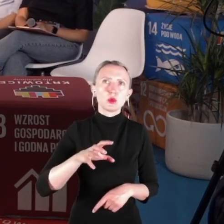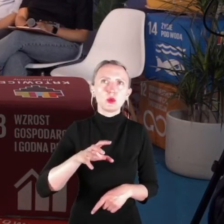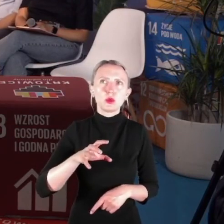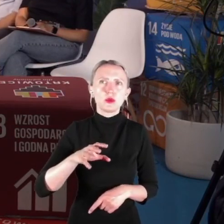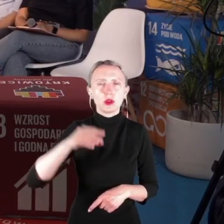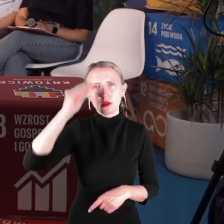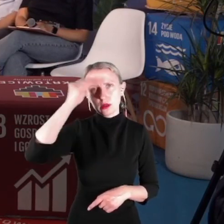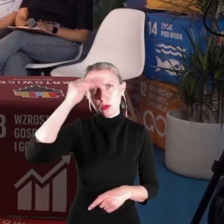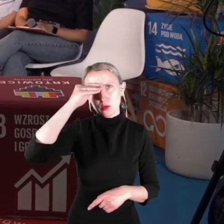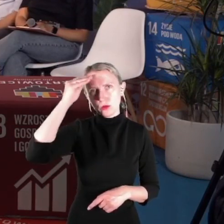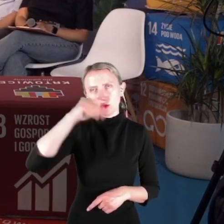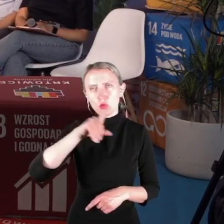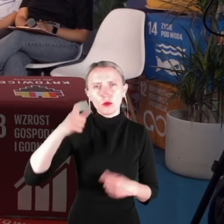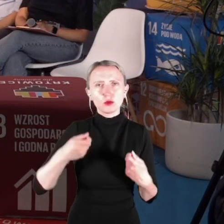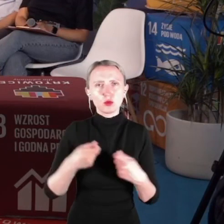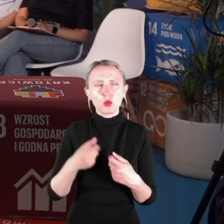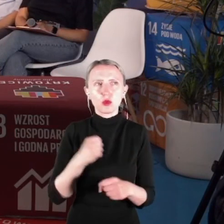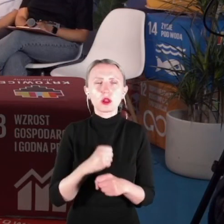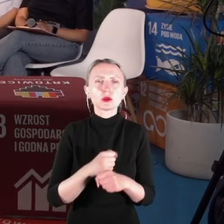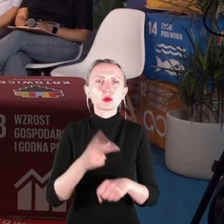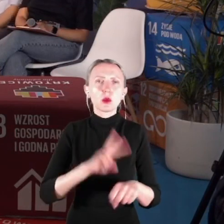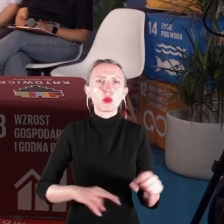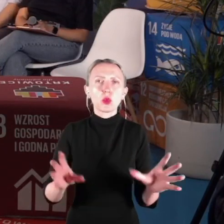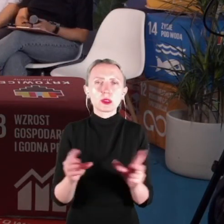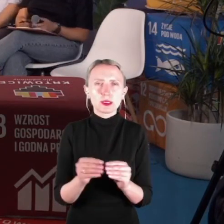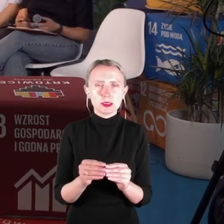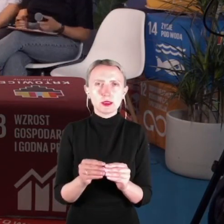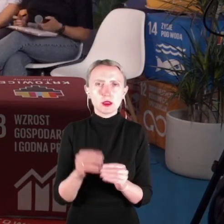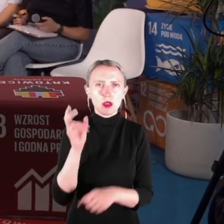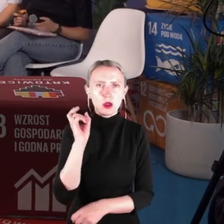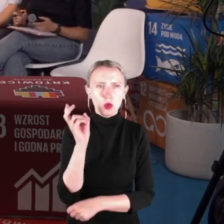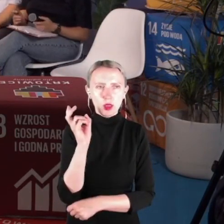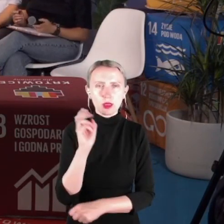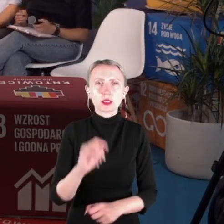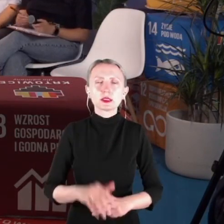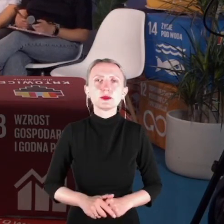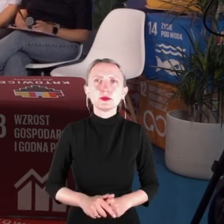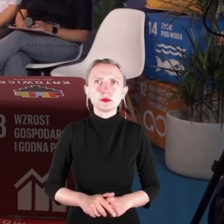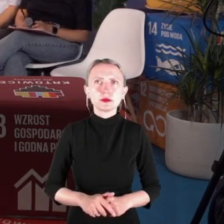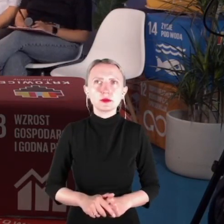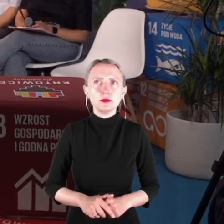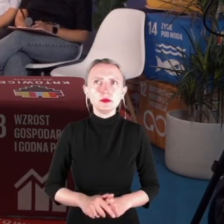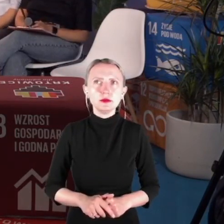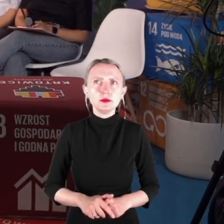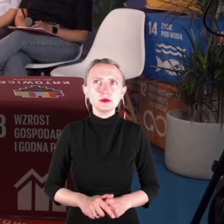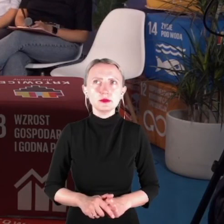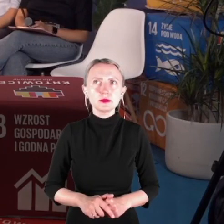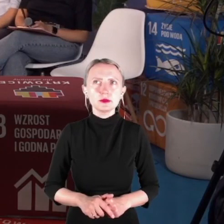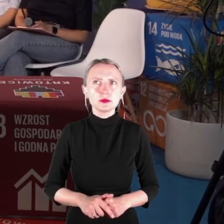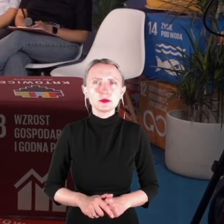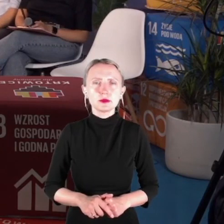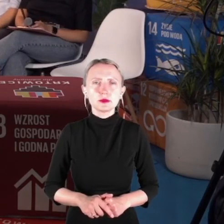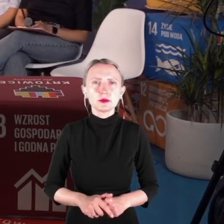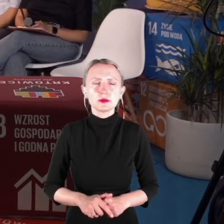is Gert-Jan Staal, and the movie won't play, but I can explain it to you. He's demoing the second iteration of this, where